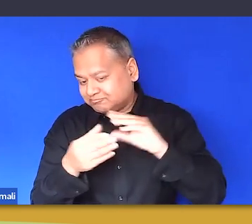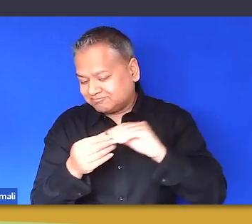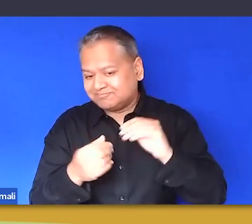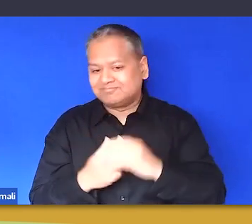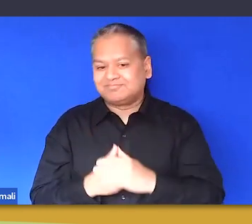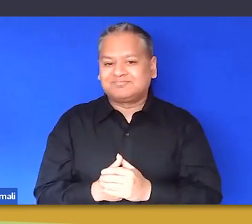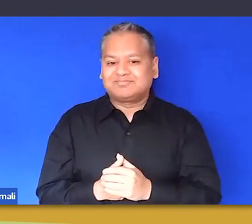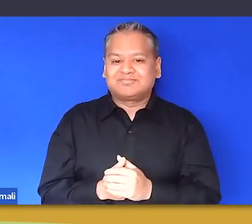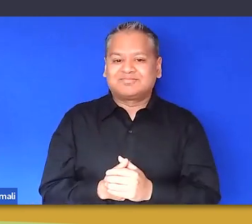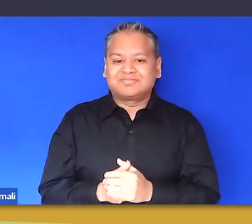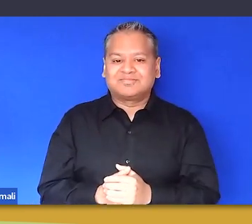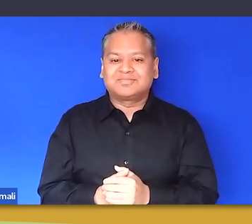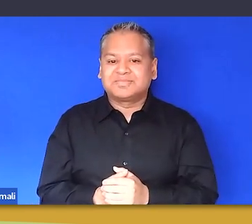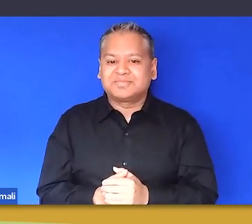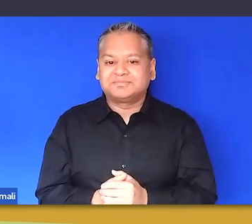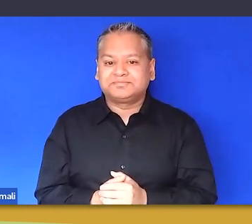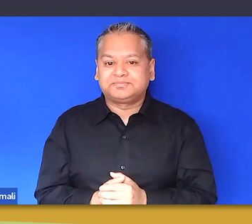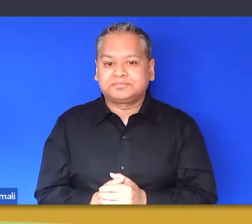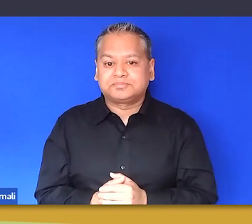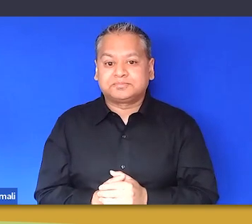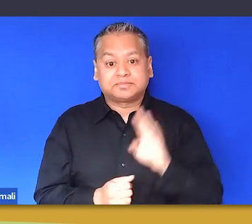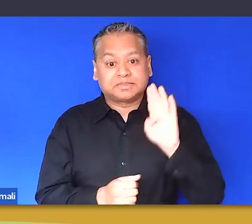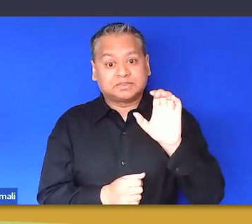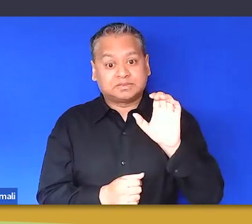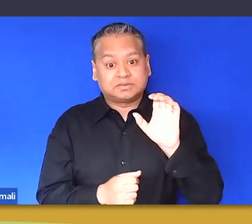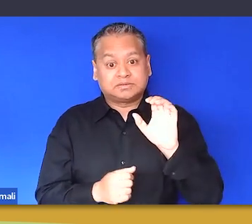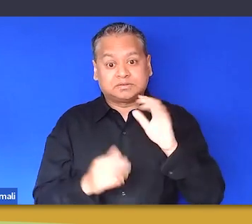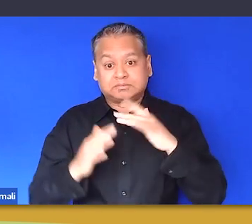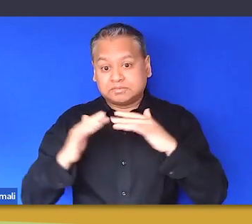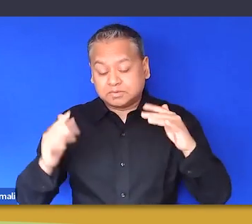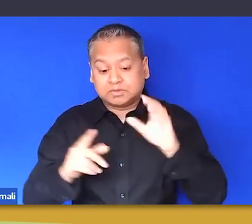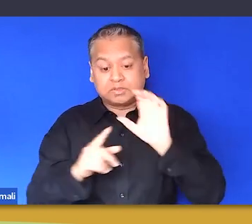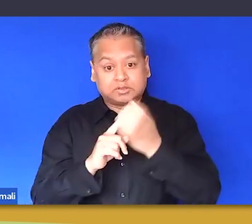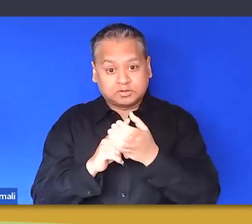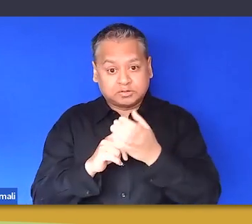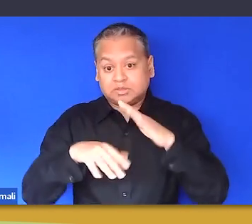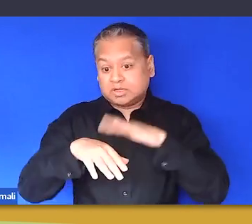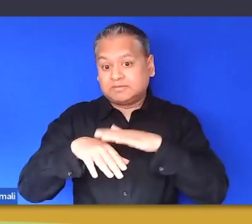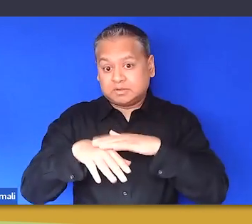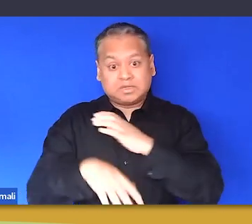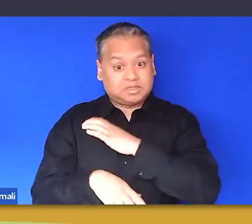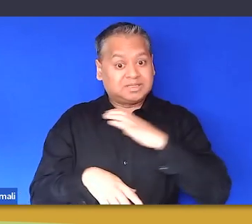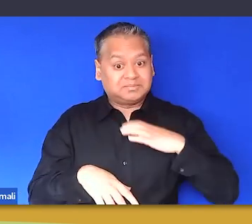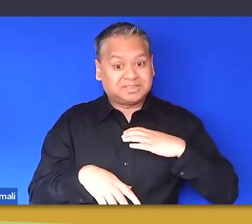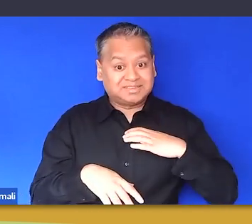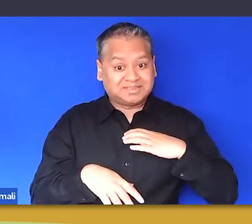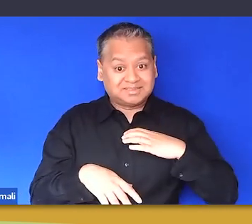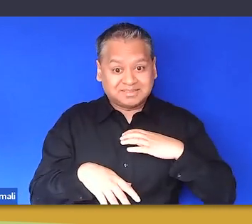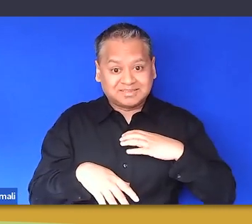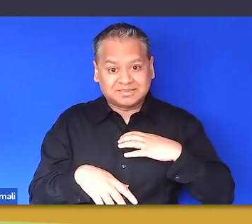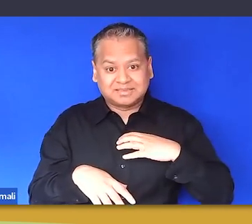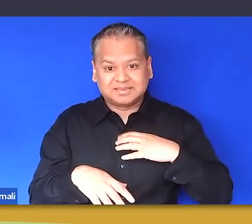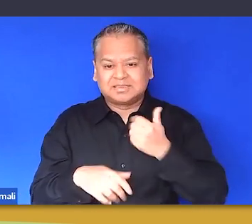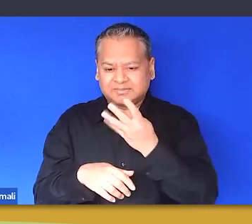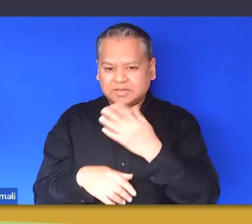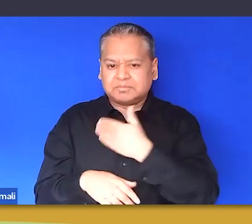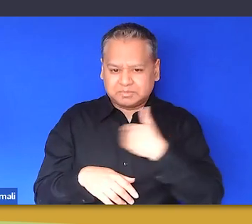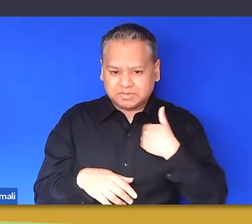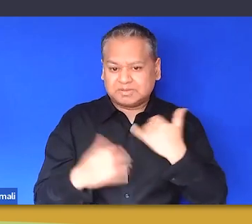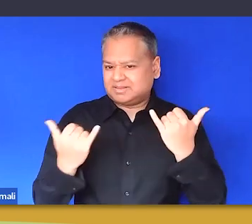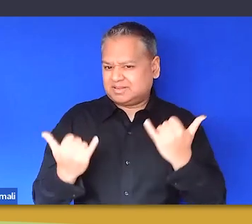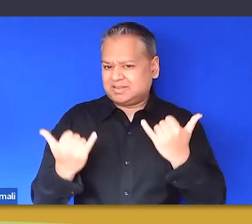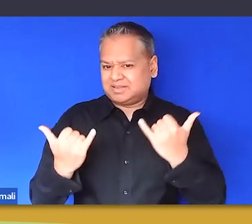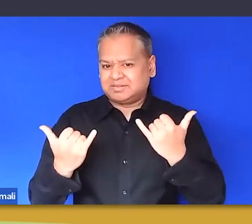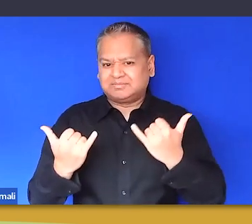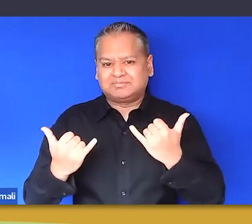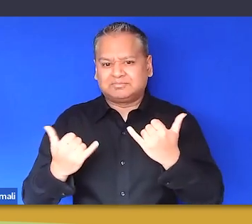recognize the members of the BC Multicultural Advisory Council who are joining us virtually, including Hassan, our MC